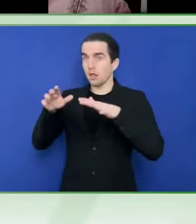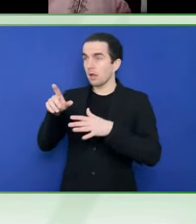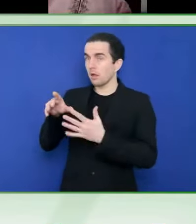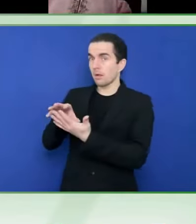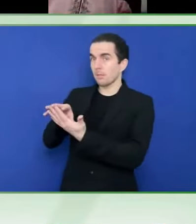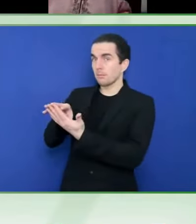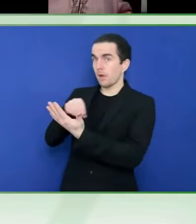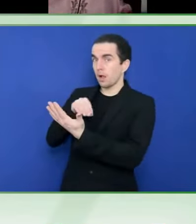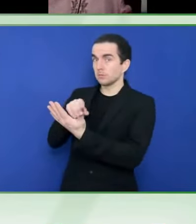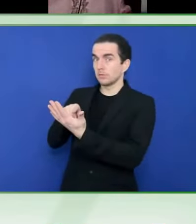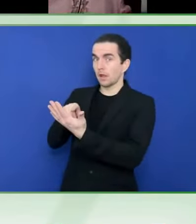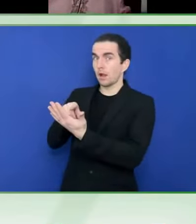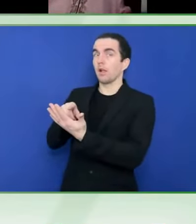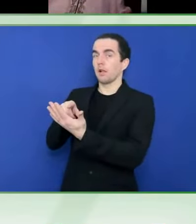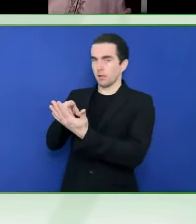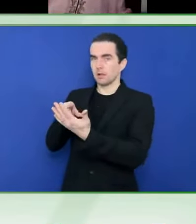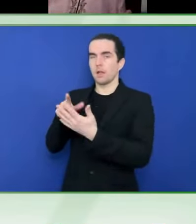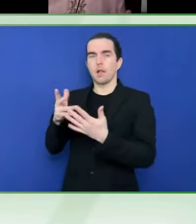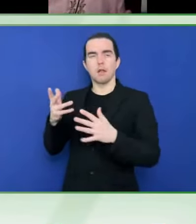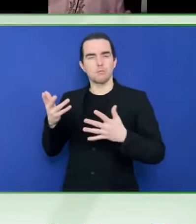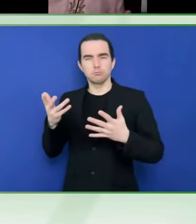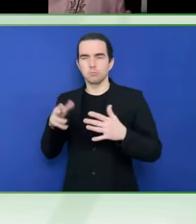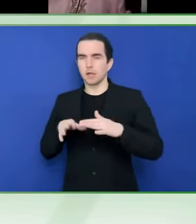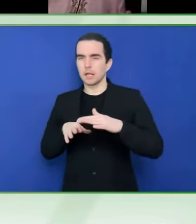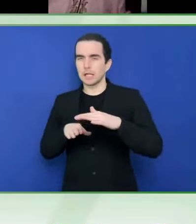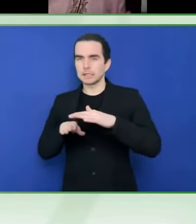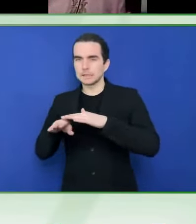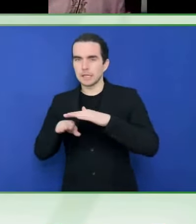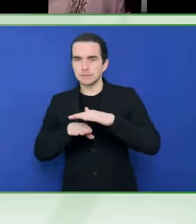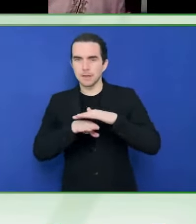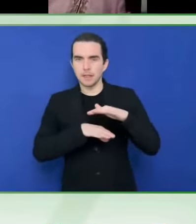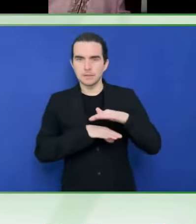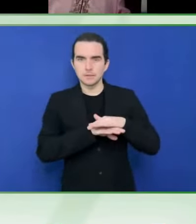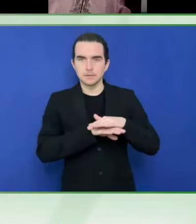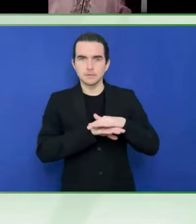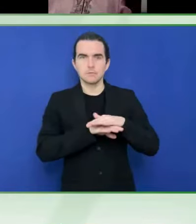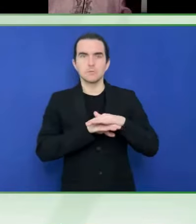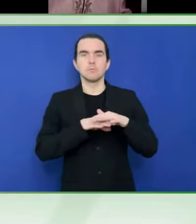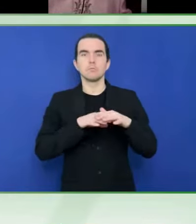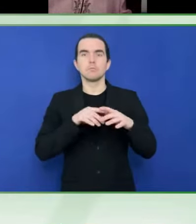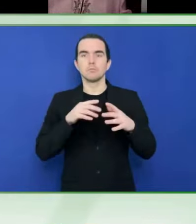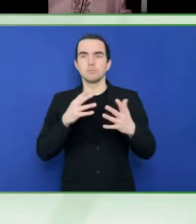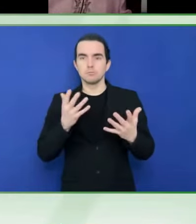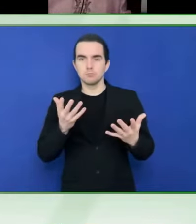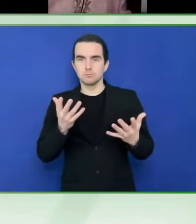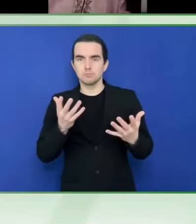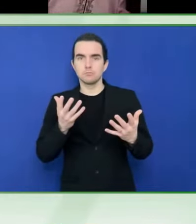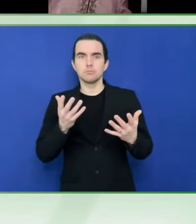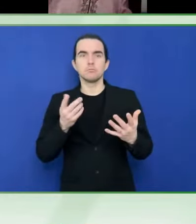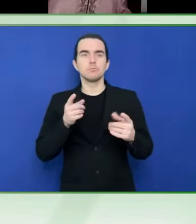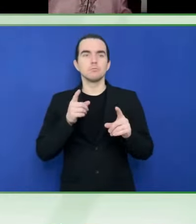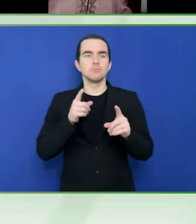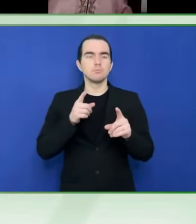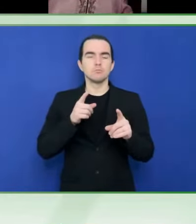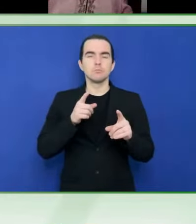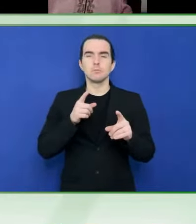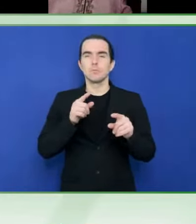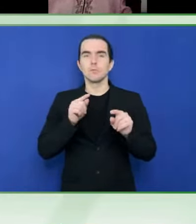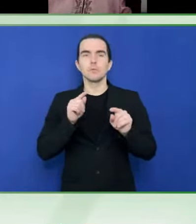We also act as auditors pre and post execution